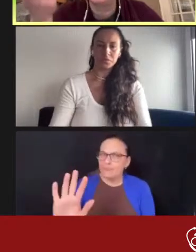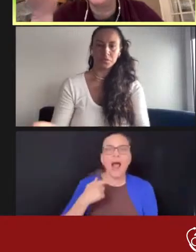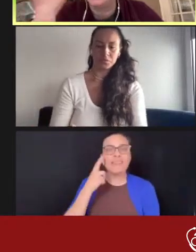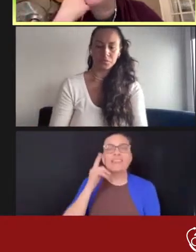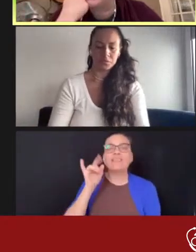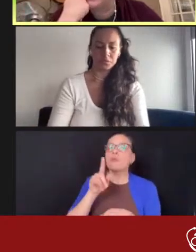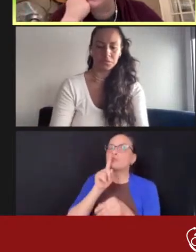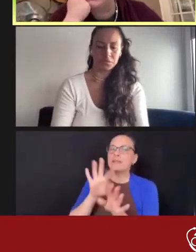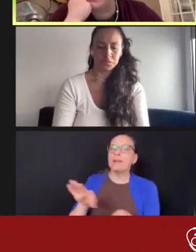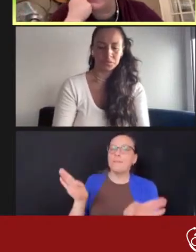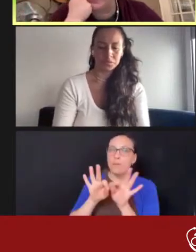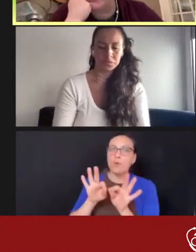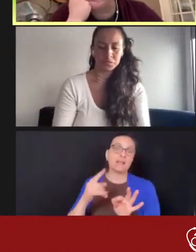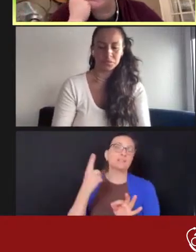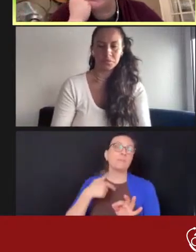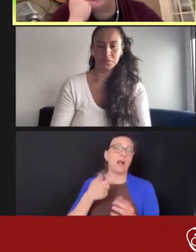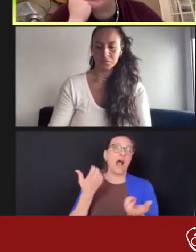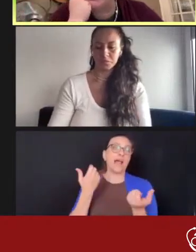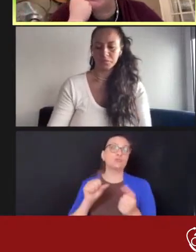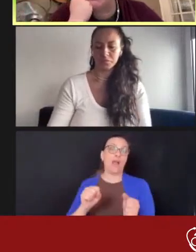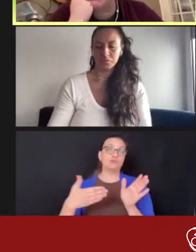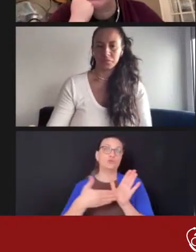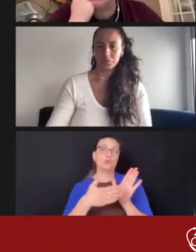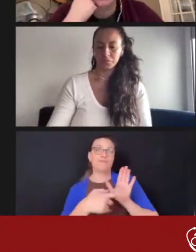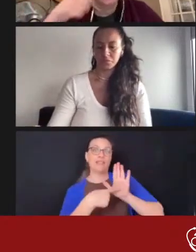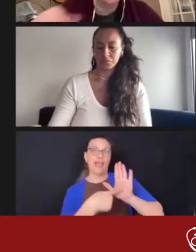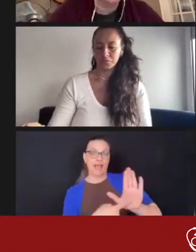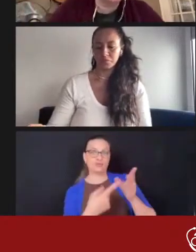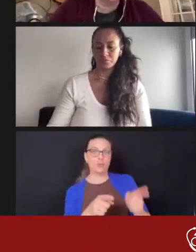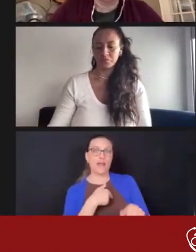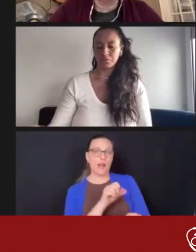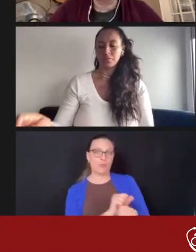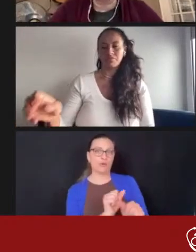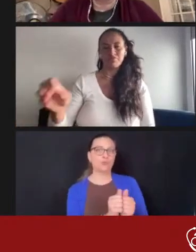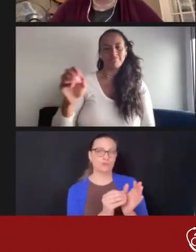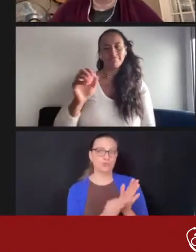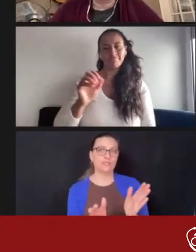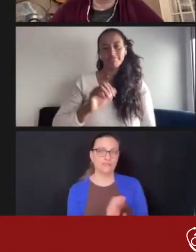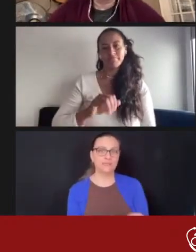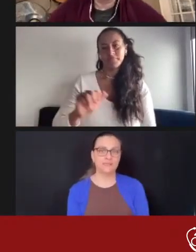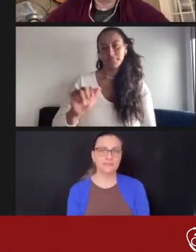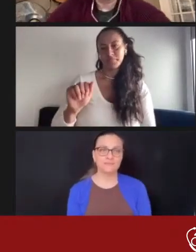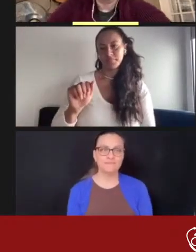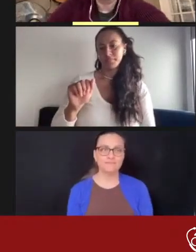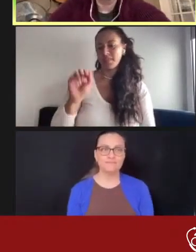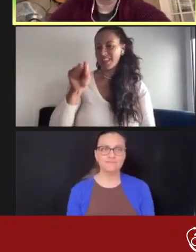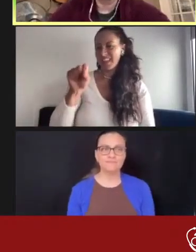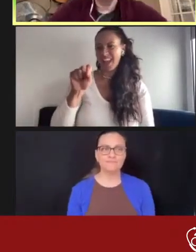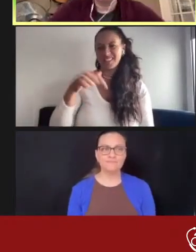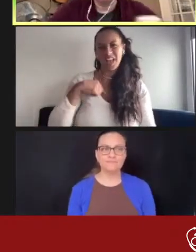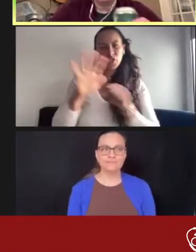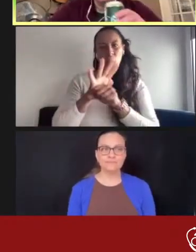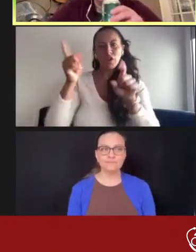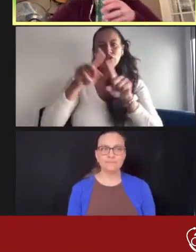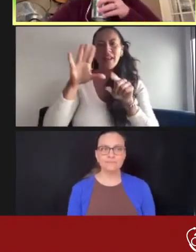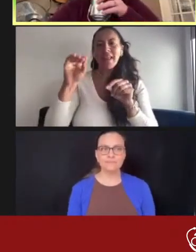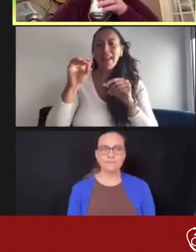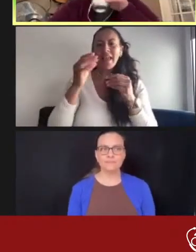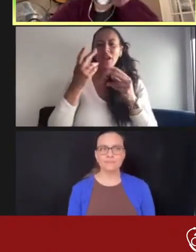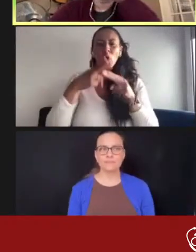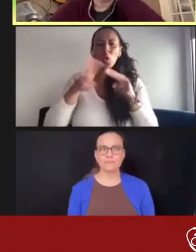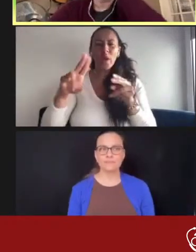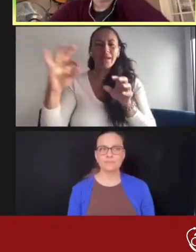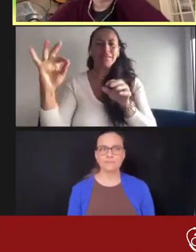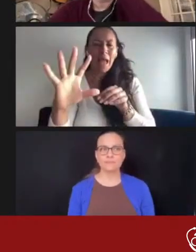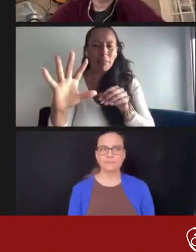try to reflect when working with students. Yeah, I totally agree. And just as a quick side point, you mentioned earlier the difference between